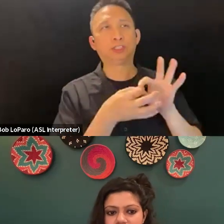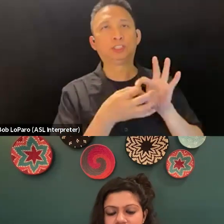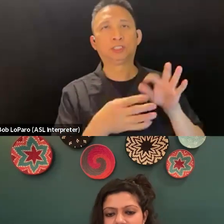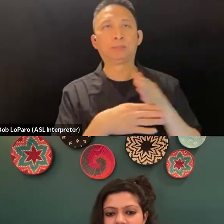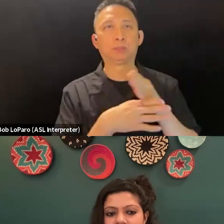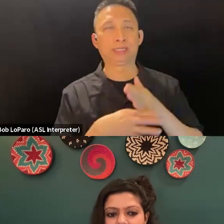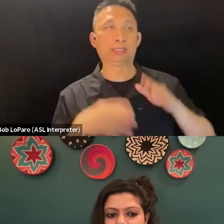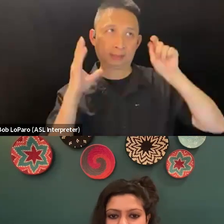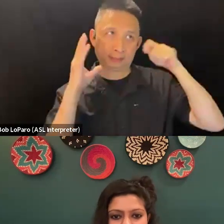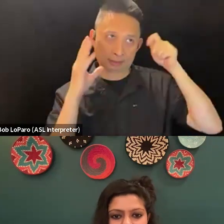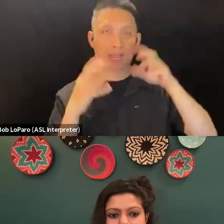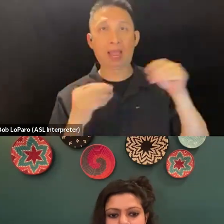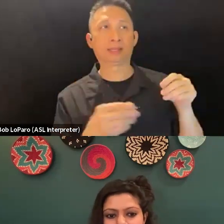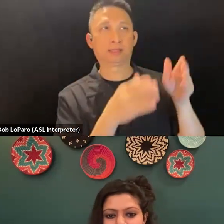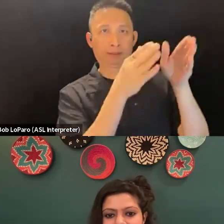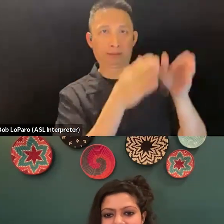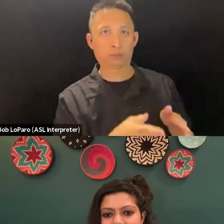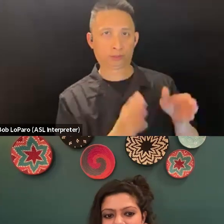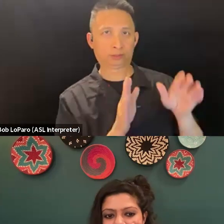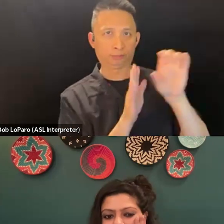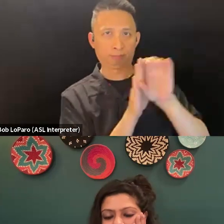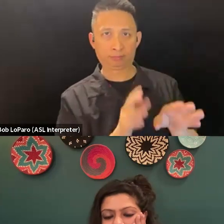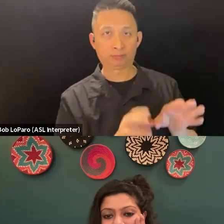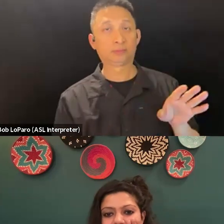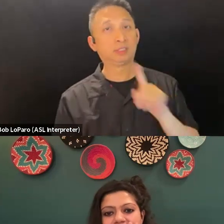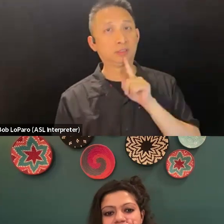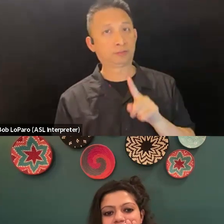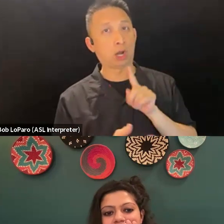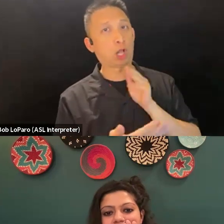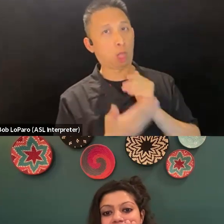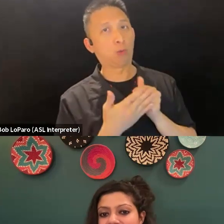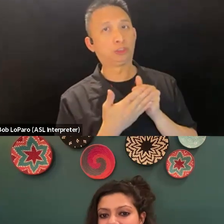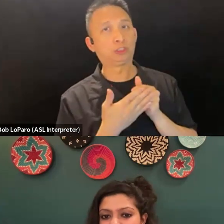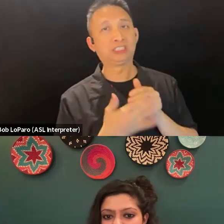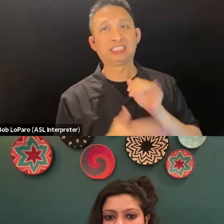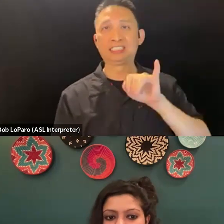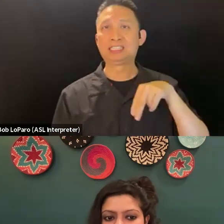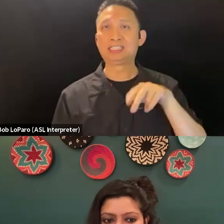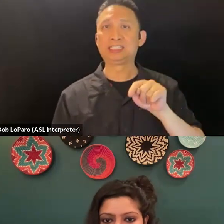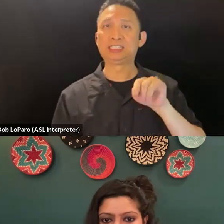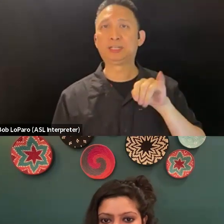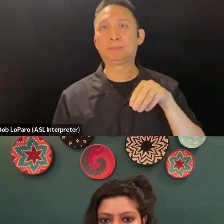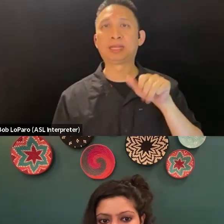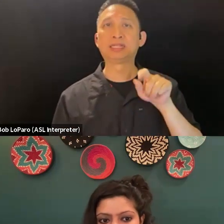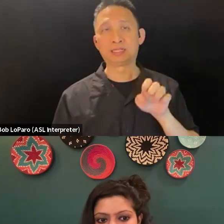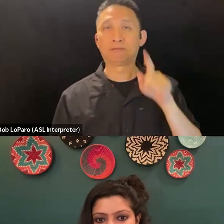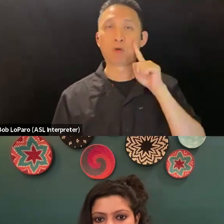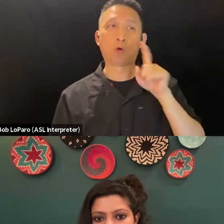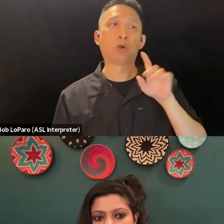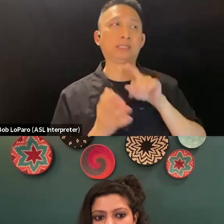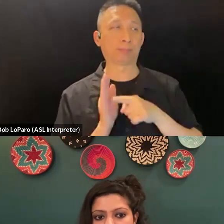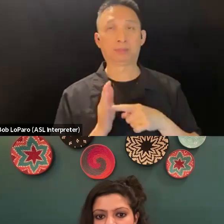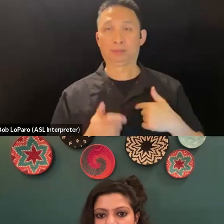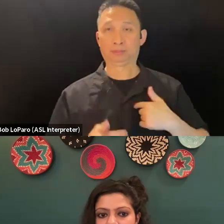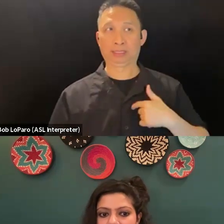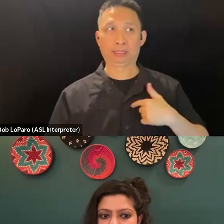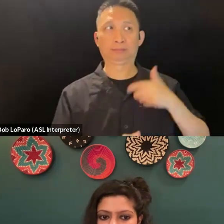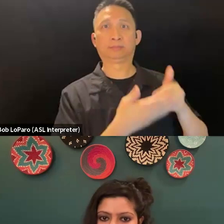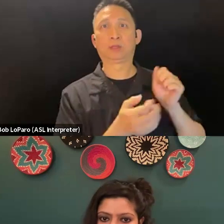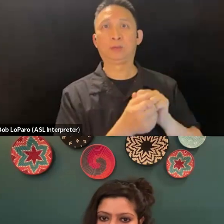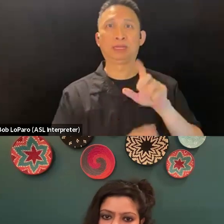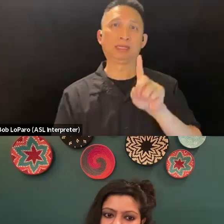right? Raise money. Nothing is sure. It's a constantly changing, very precarious market. I'm just telling you what my strategy is, might or might not work. In terms of the